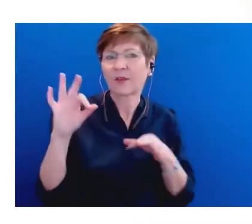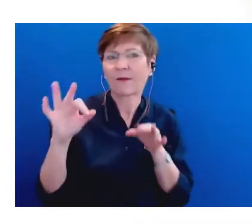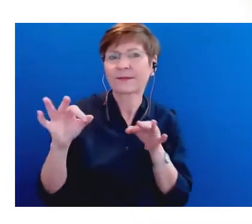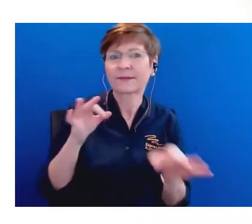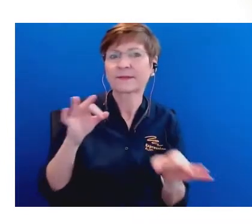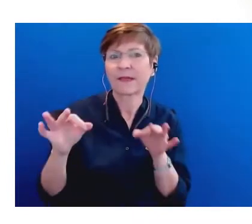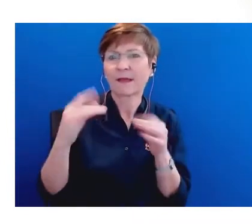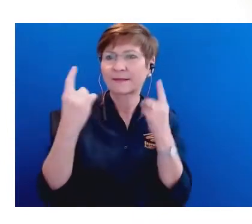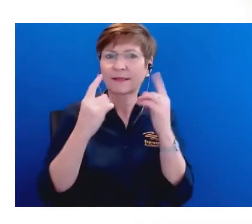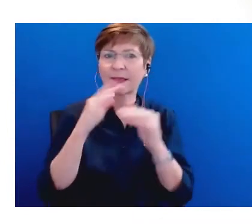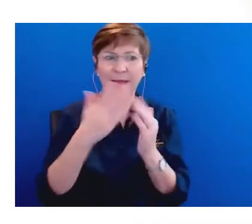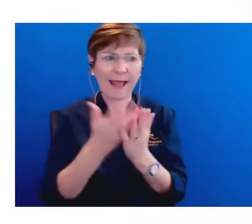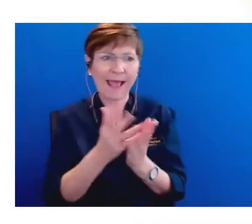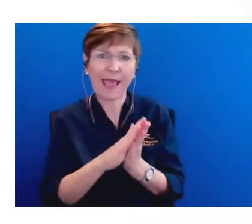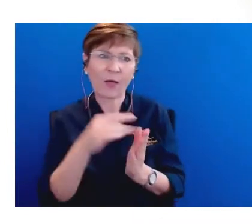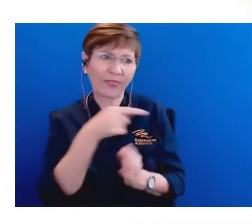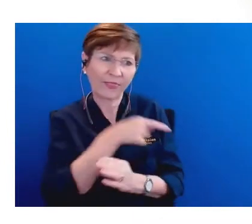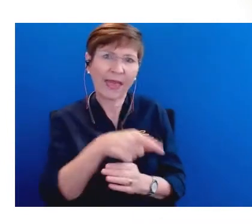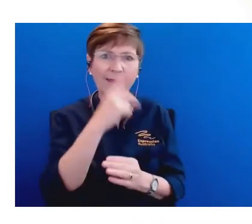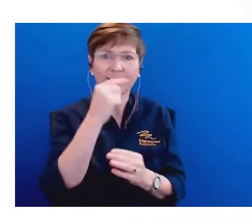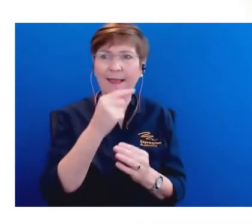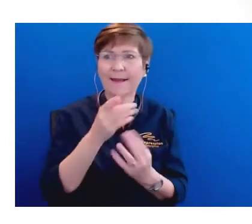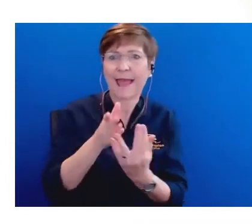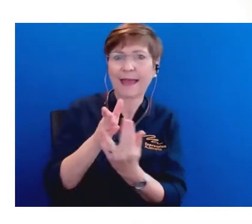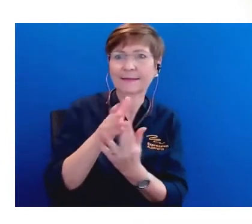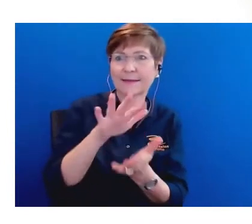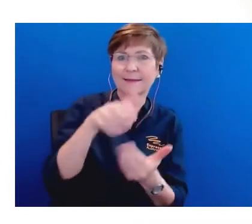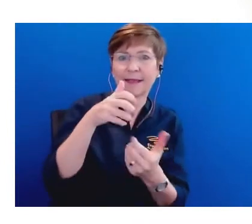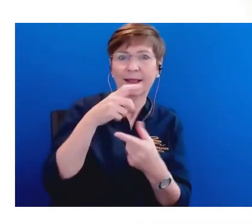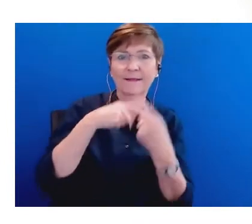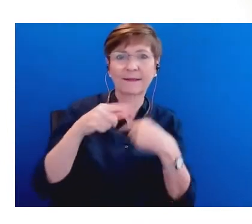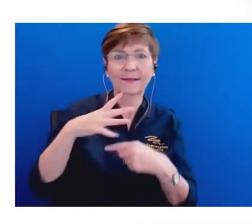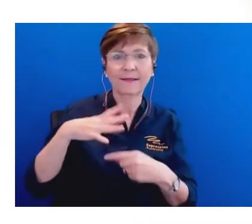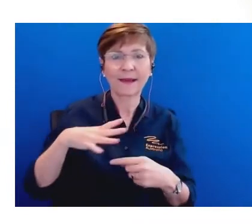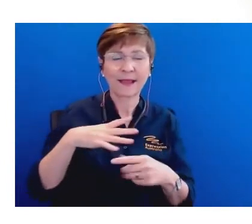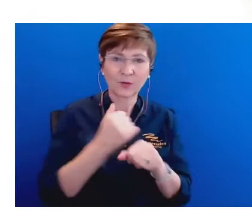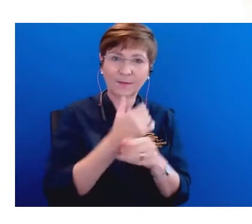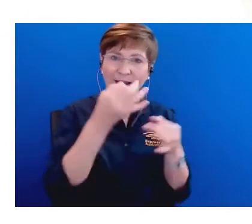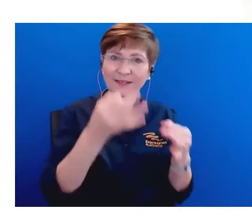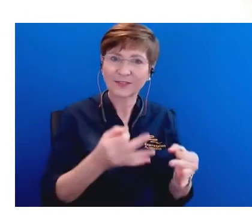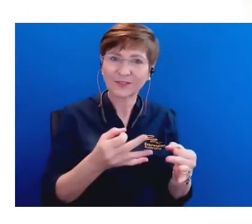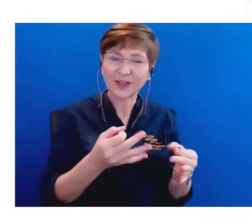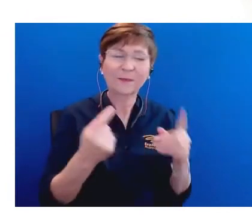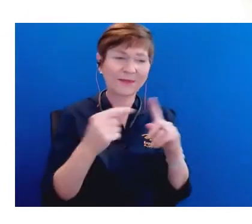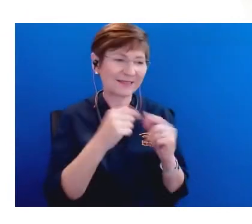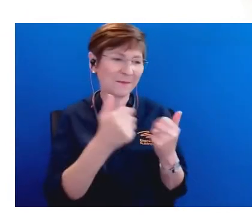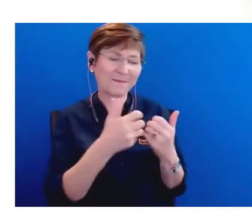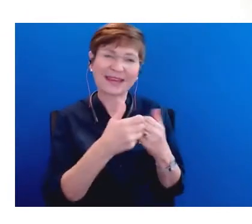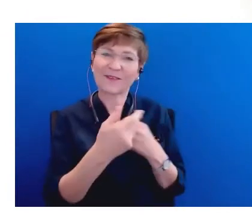their requirements in mind, and more fundamentally, people with cognibility have often been